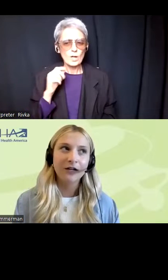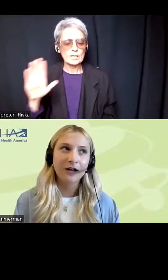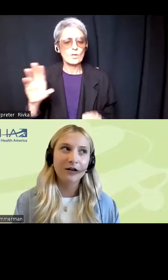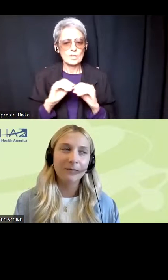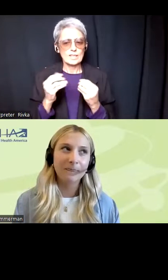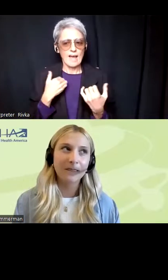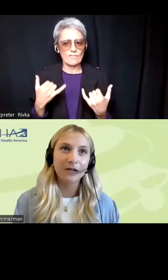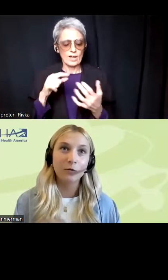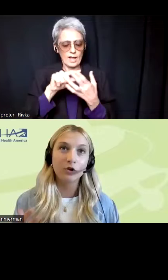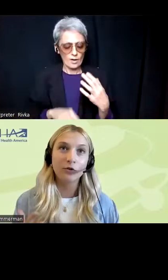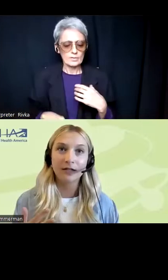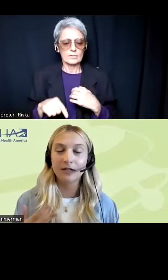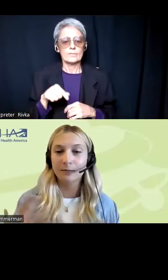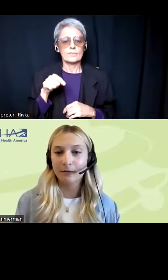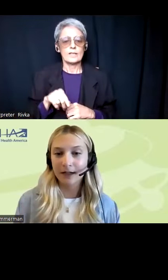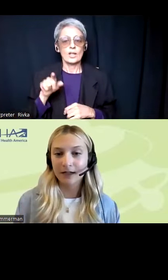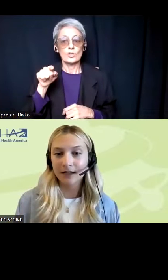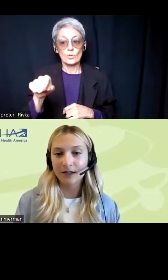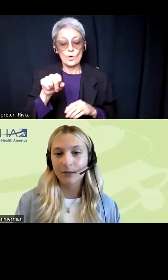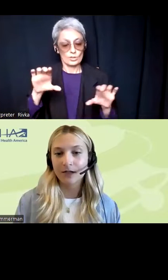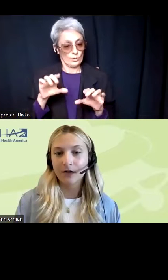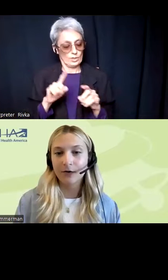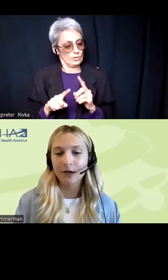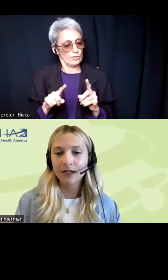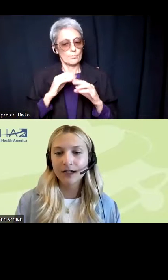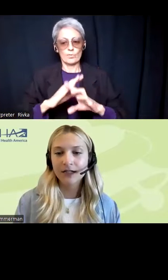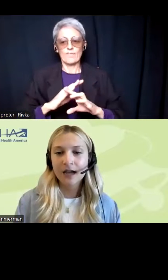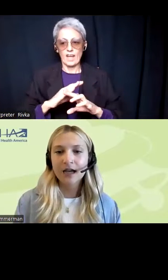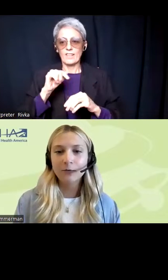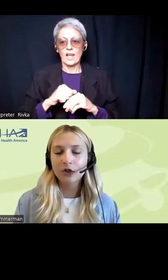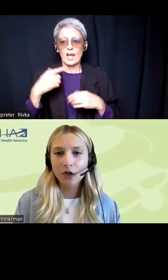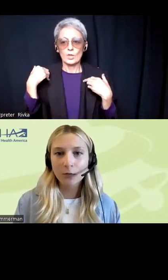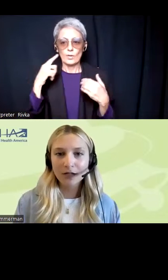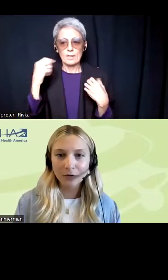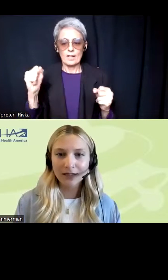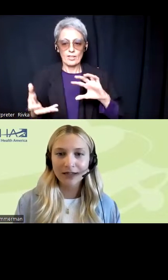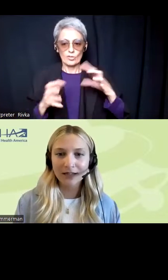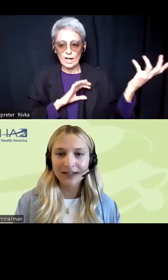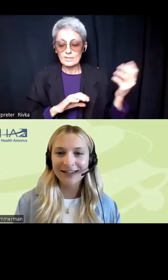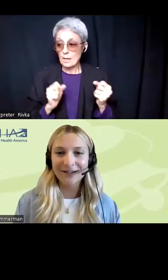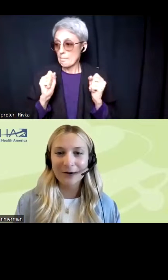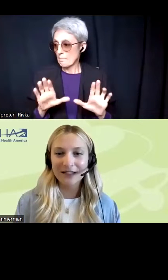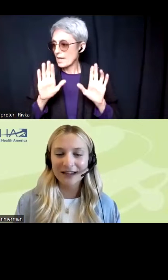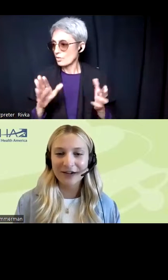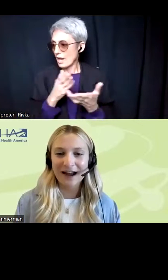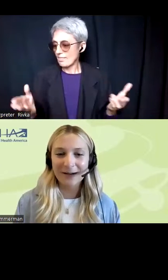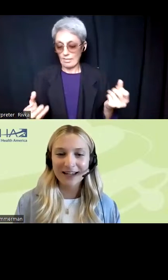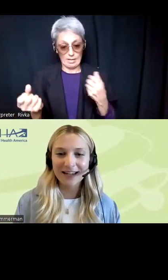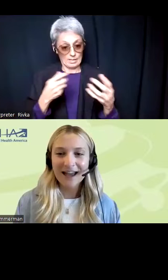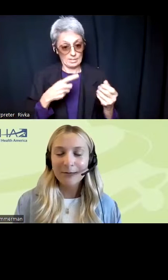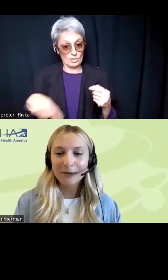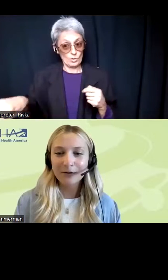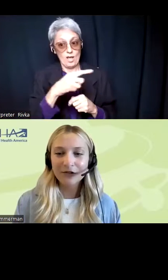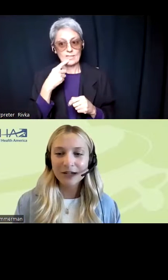now that you're doing to prevent this youth mental health crisis? And there were so many great things that you all said that are